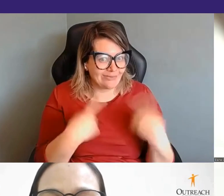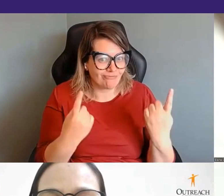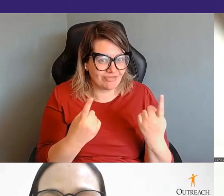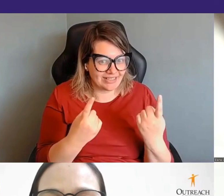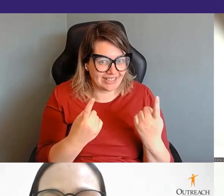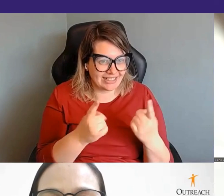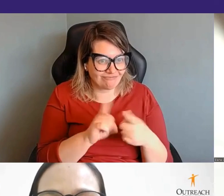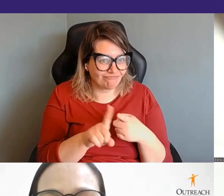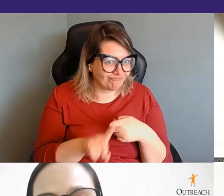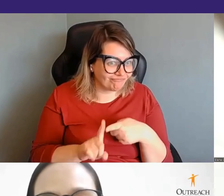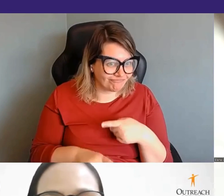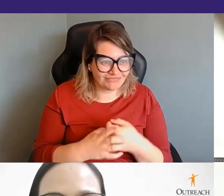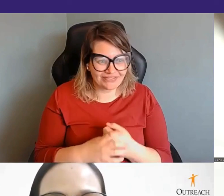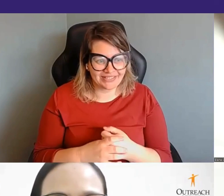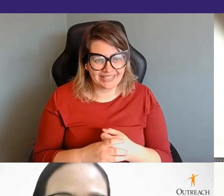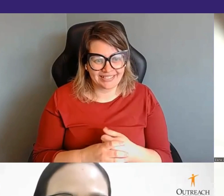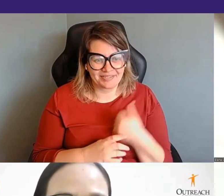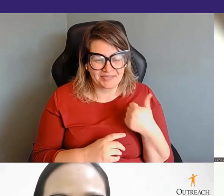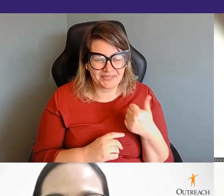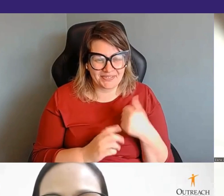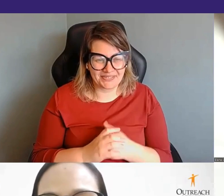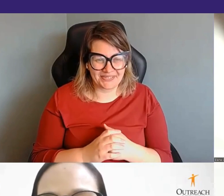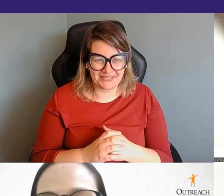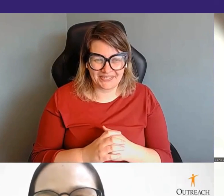written down. Okay.